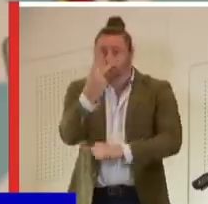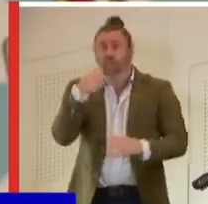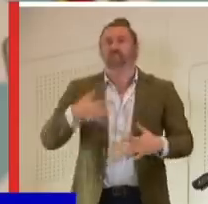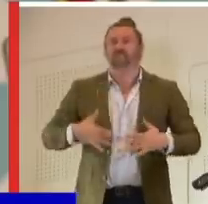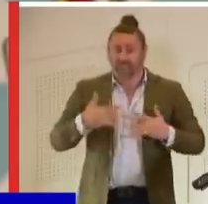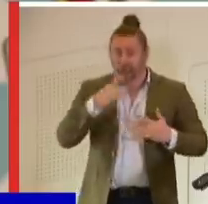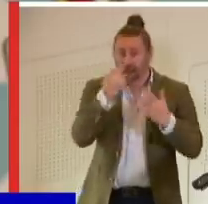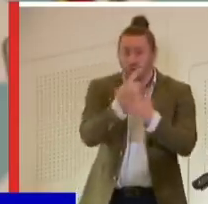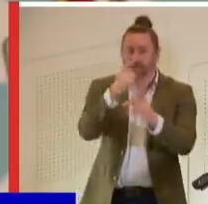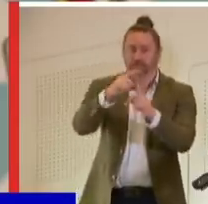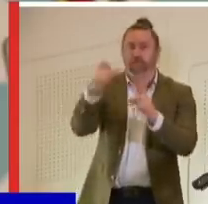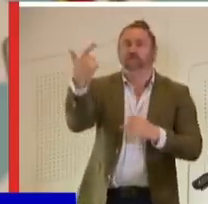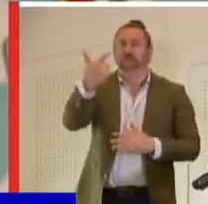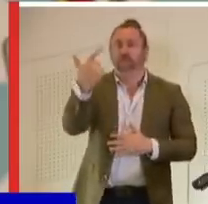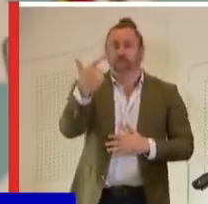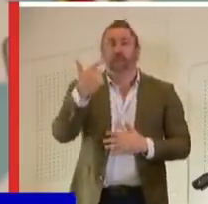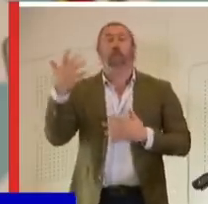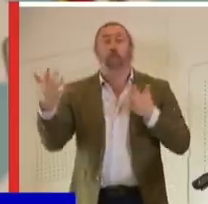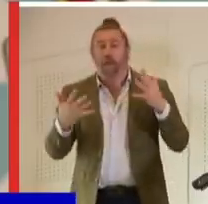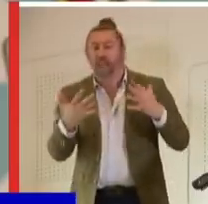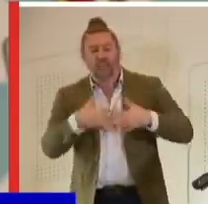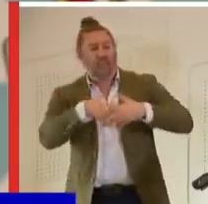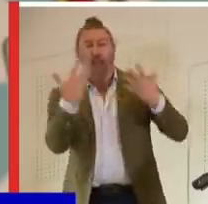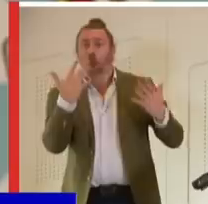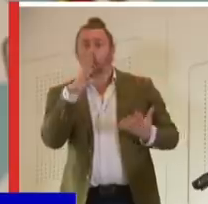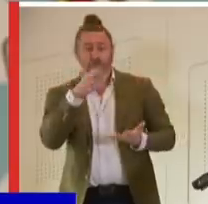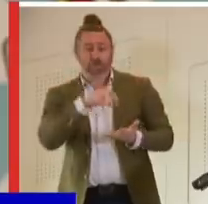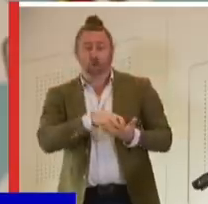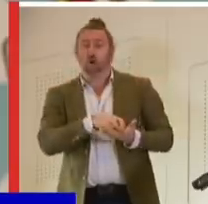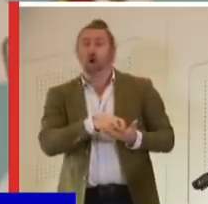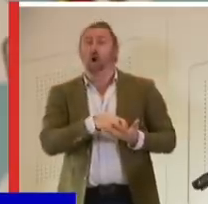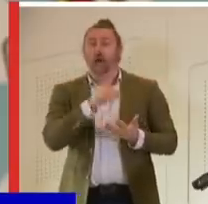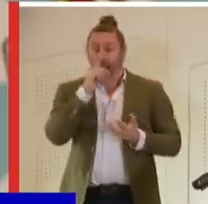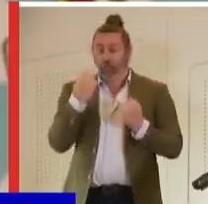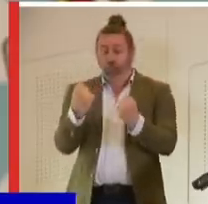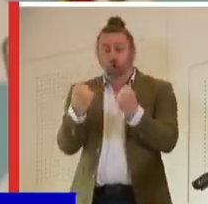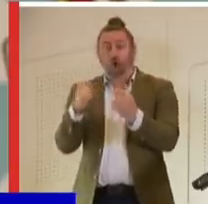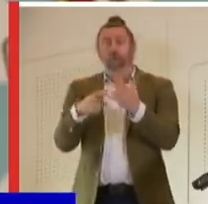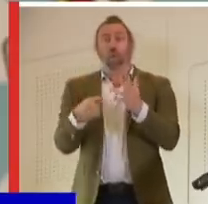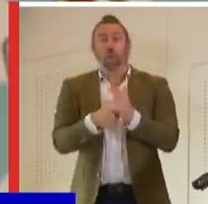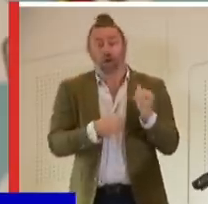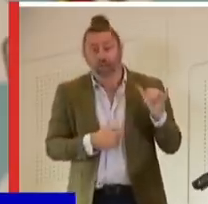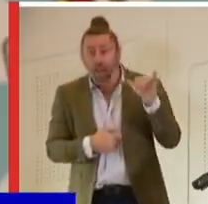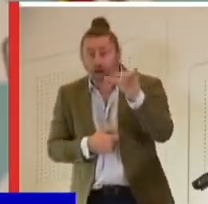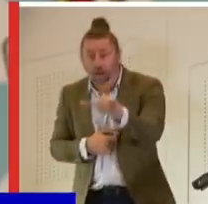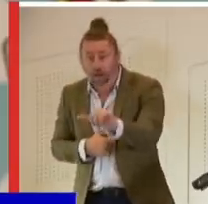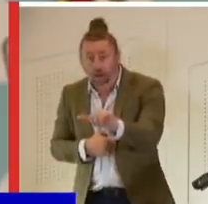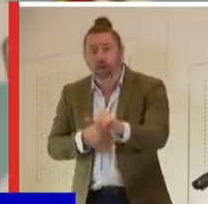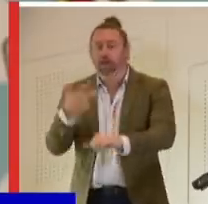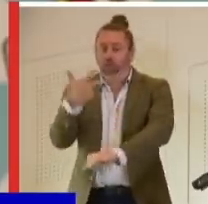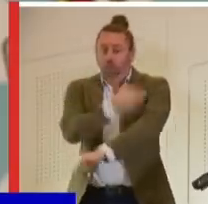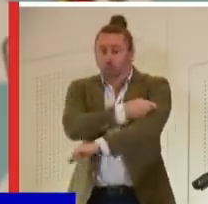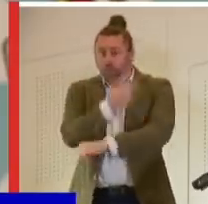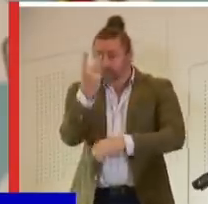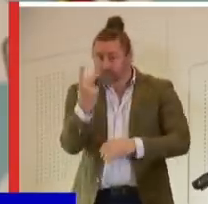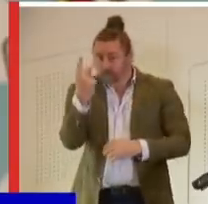December 17, travellers from an interstate hotspot can arrive by road or by air. They must be fully